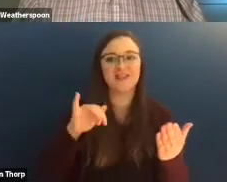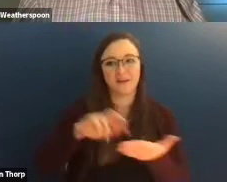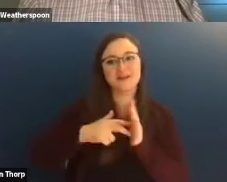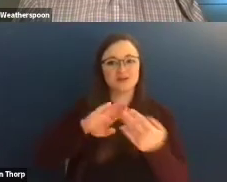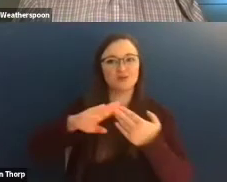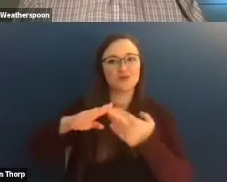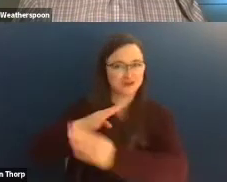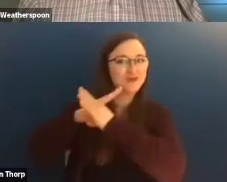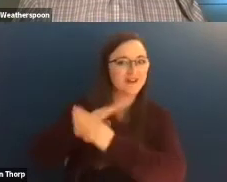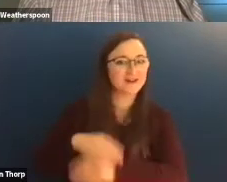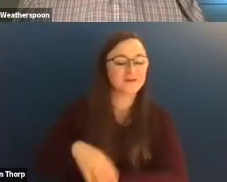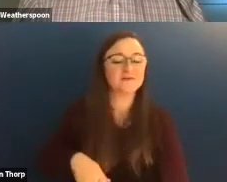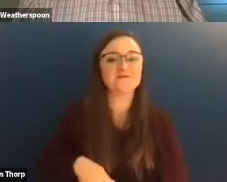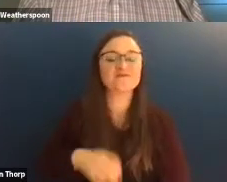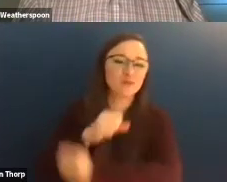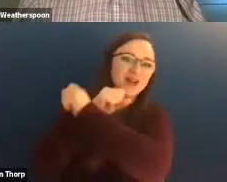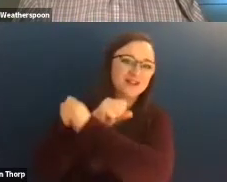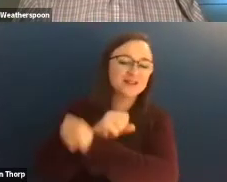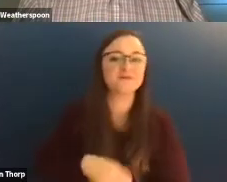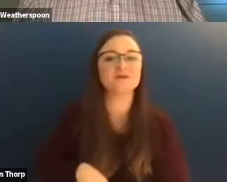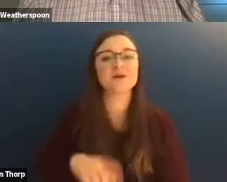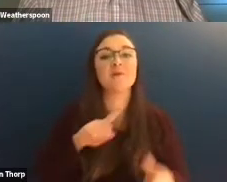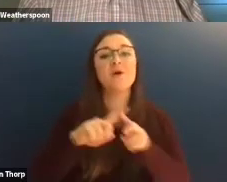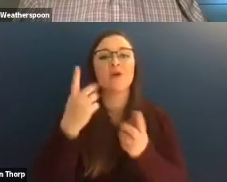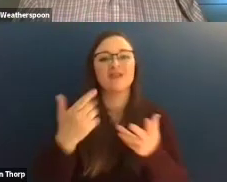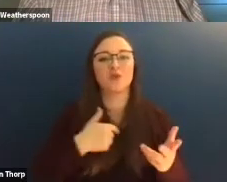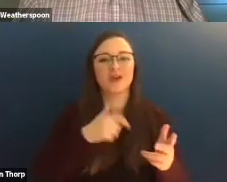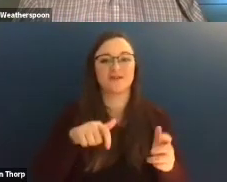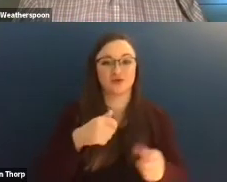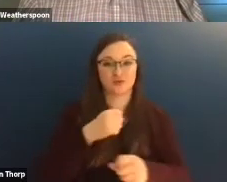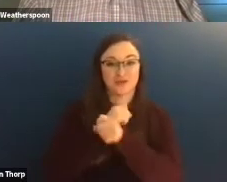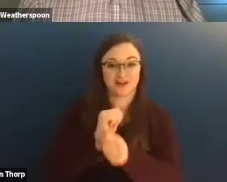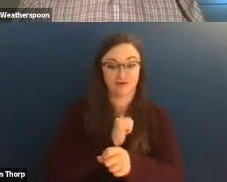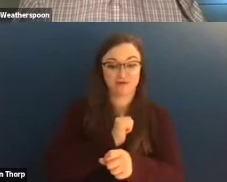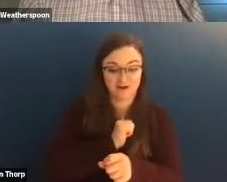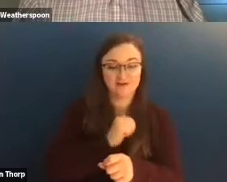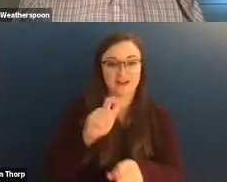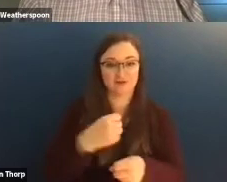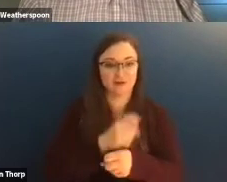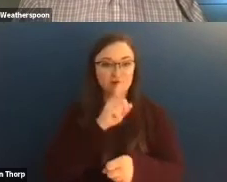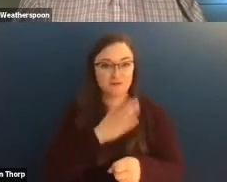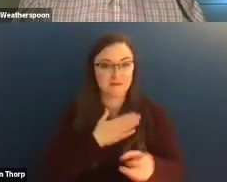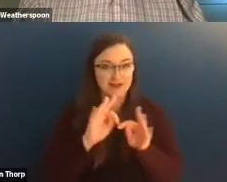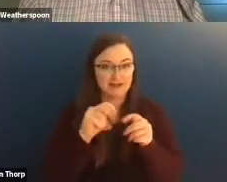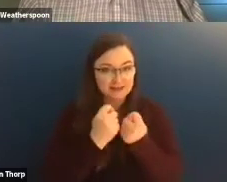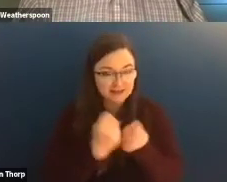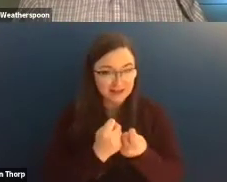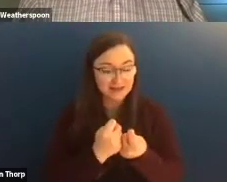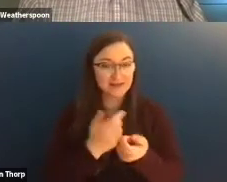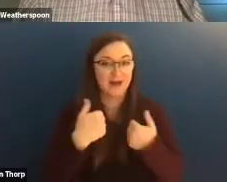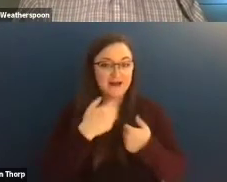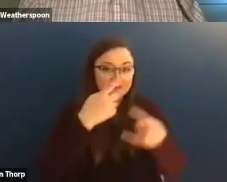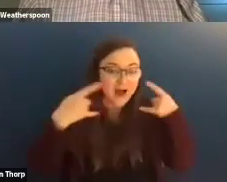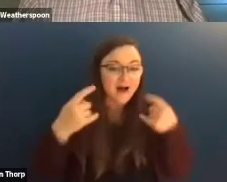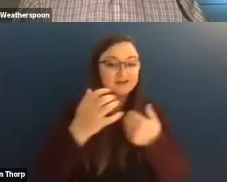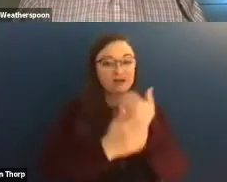But the biggest thing is that we have to make sure that we're protecting ourselves, and I'm making sure my team is protected. So we're obviously using PPE in doing